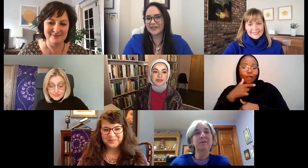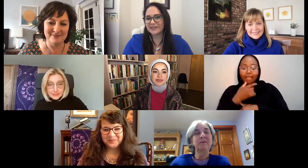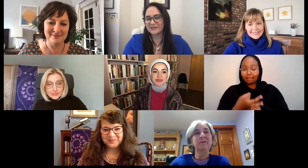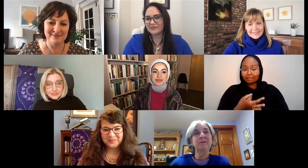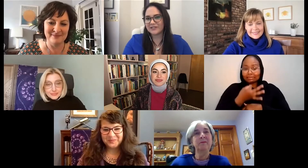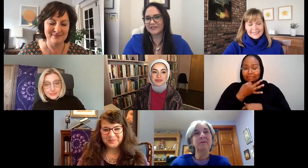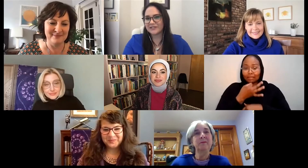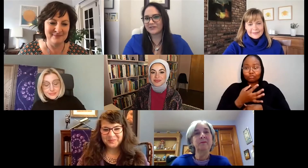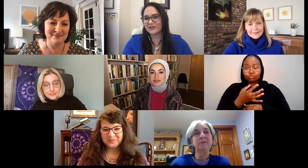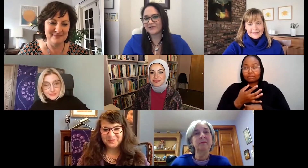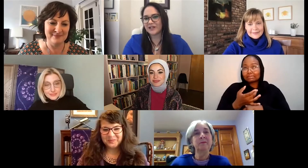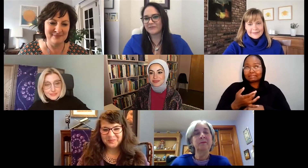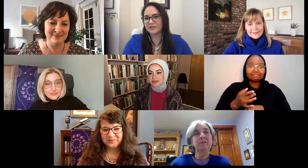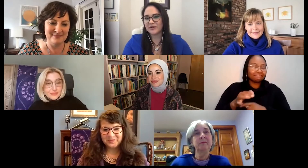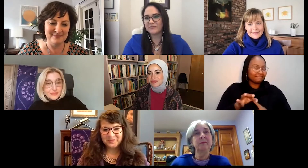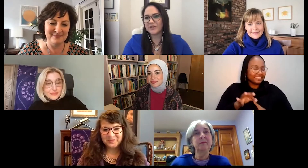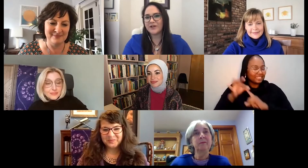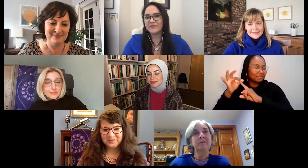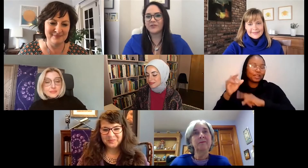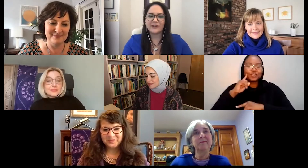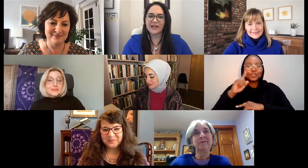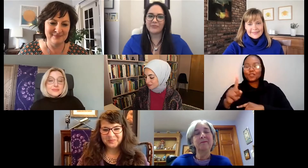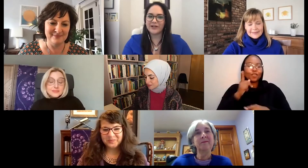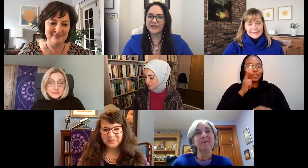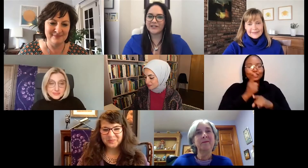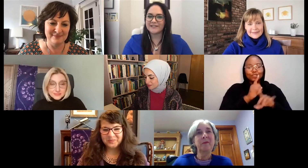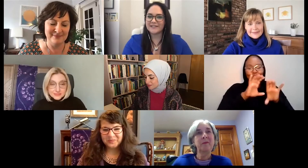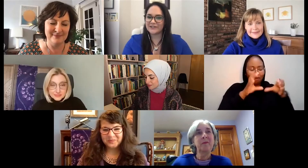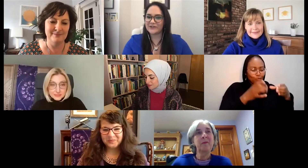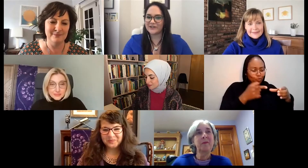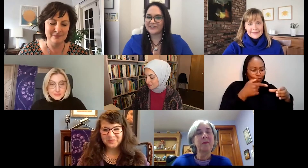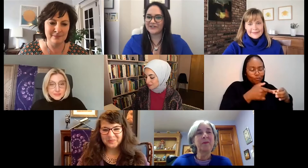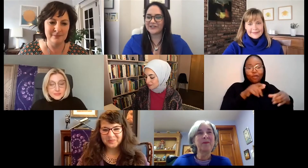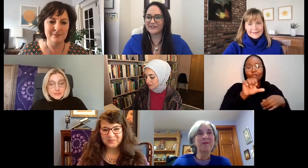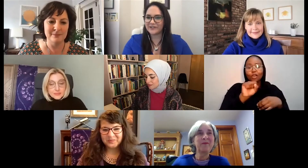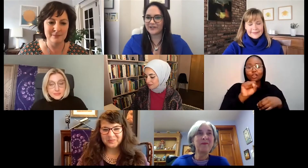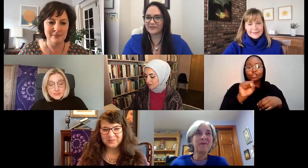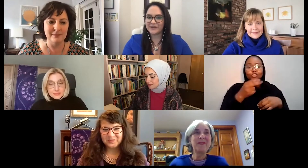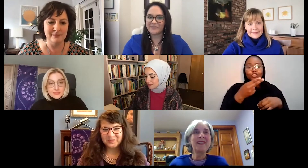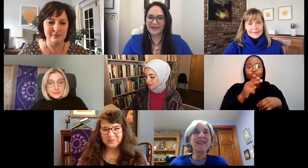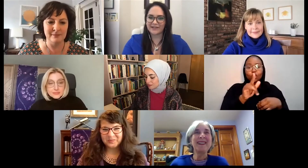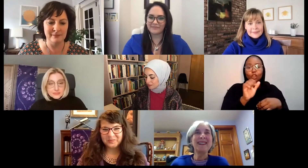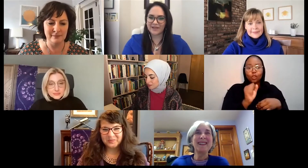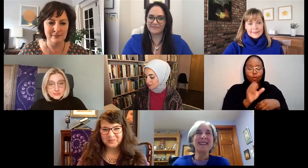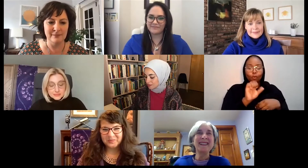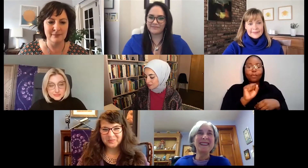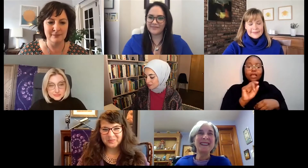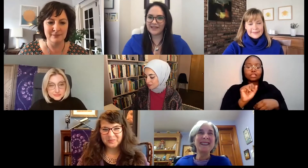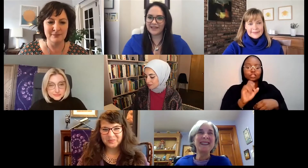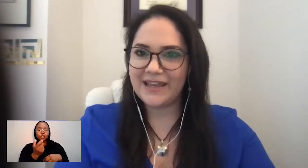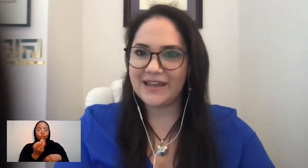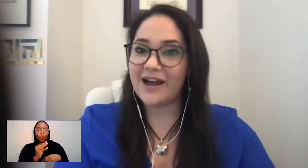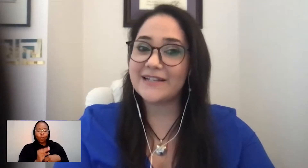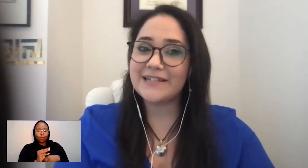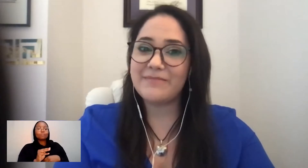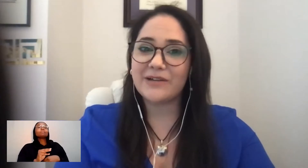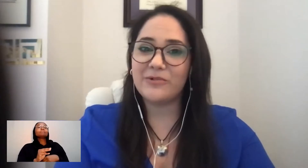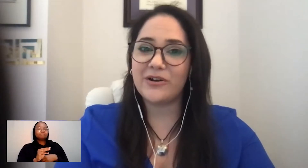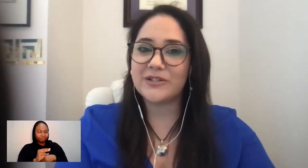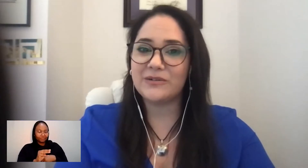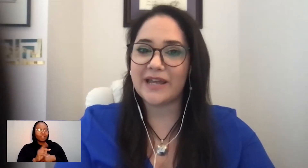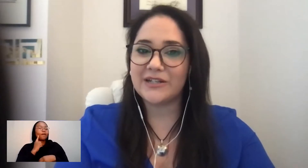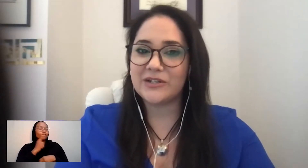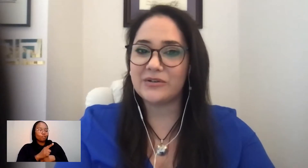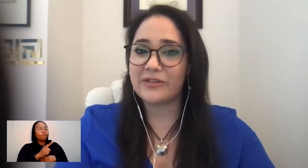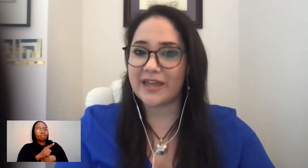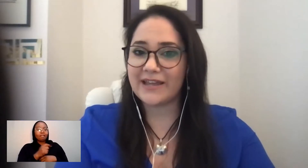and thank you to the Sisterhood of Salaam Shalom for their collaboration and sisterhood during the film and impact campaign. Odyssey Impact would